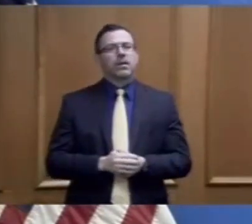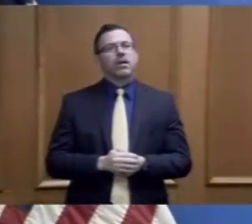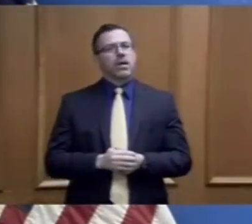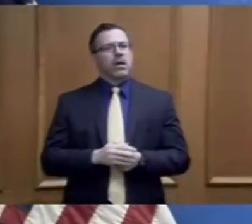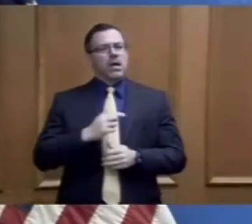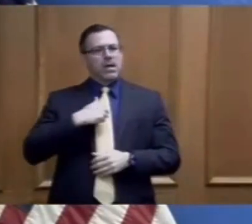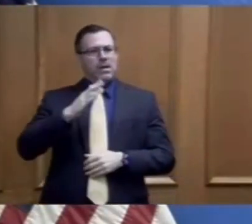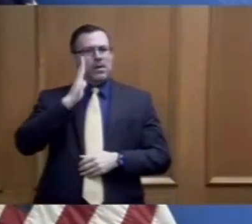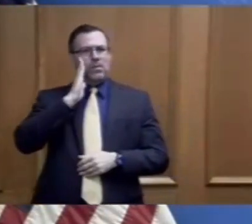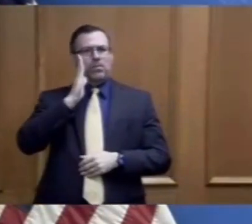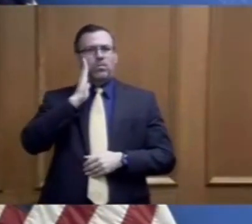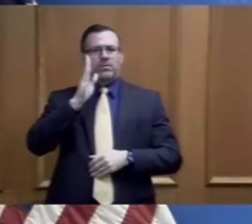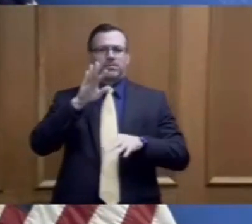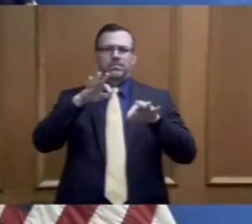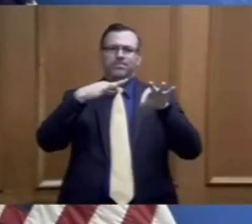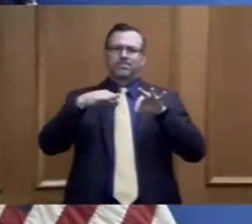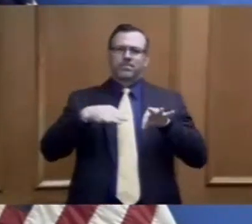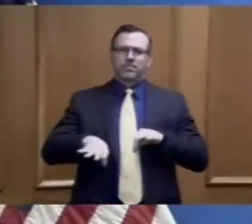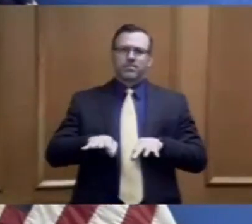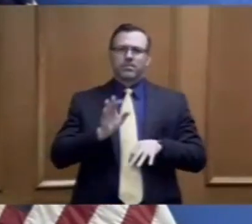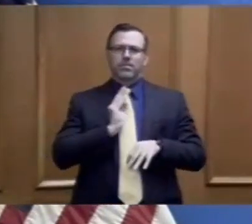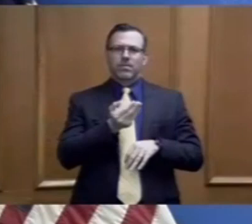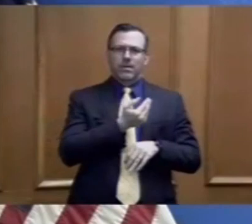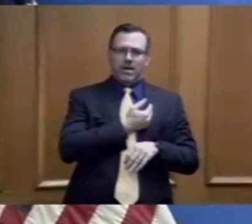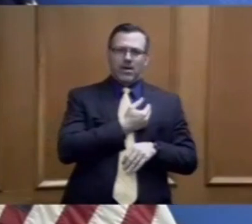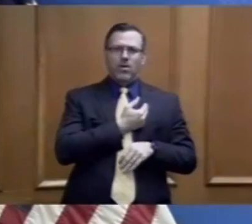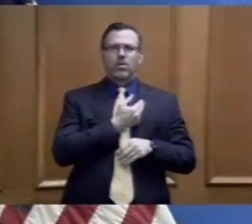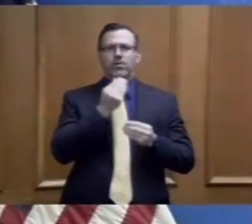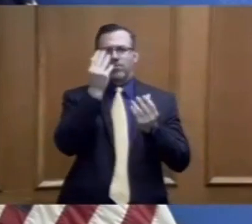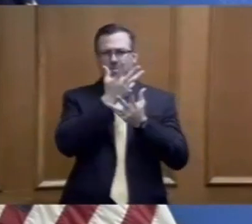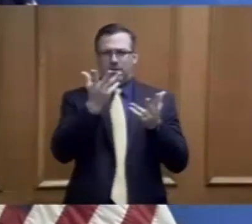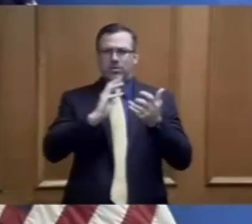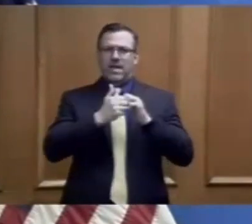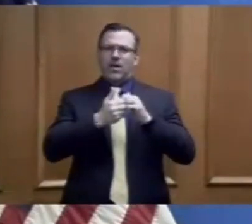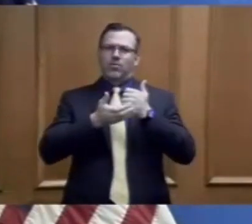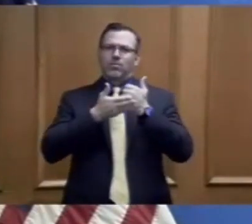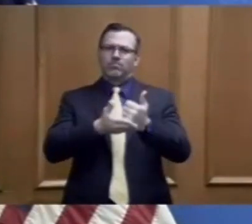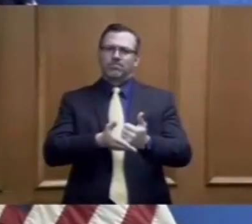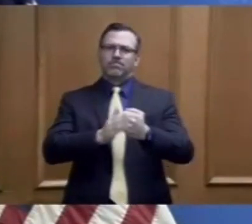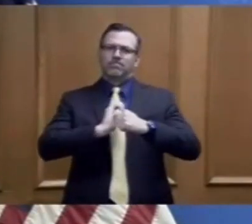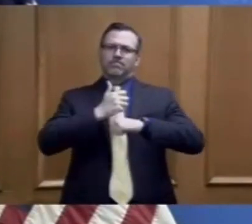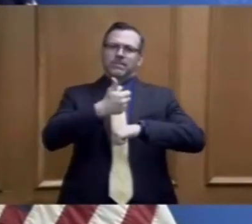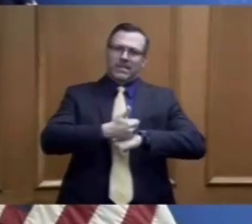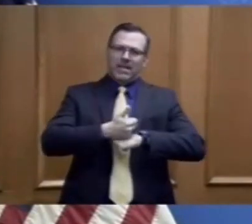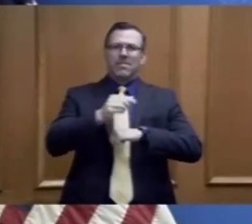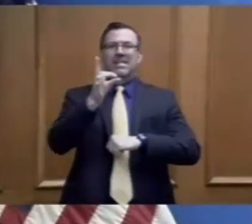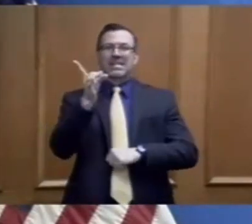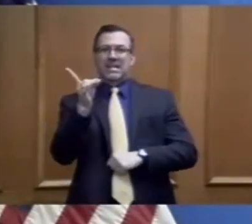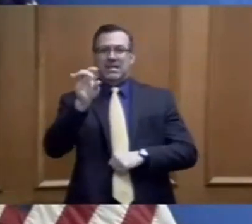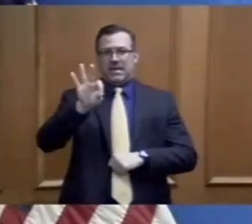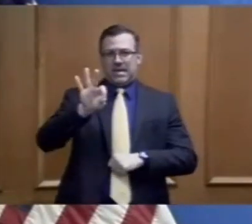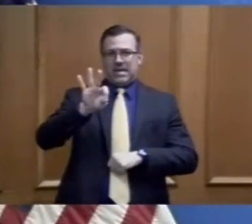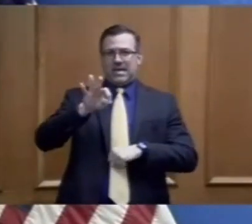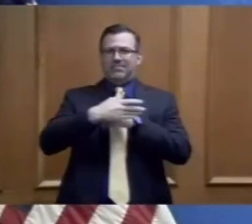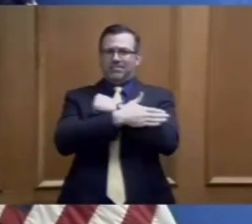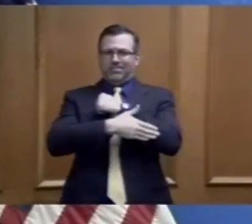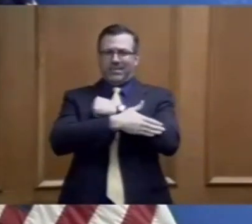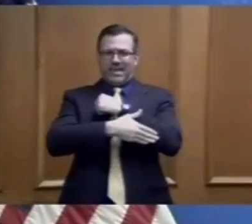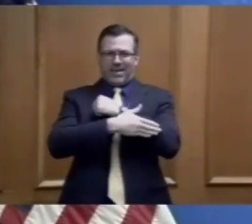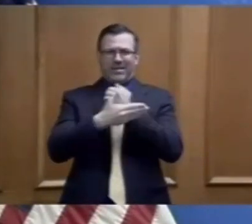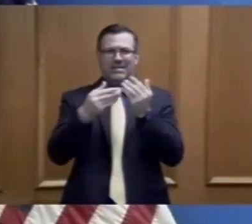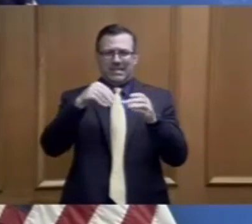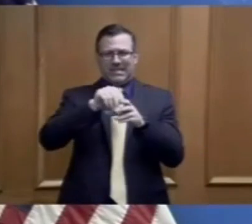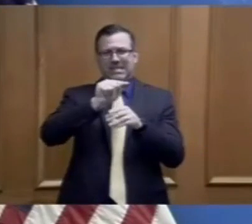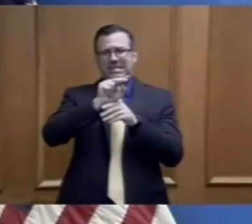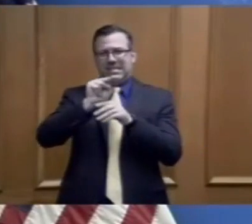information about our efforts to provide 89 out of 95 of our counties more understanding, more guidance as they move